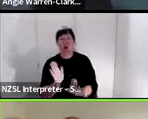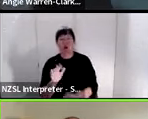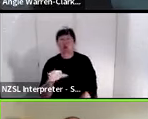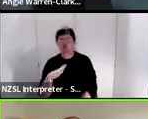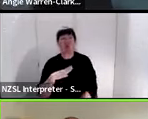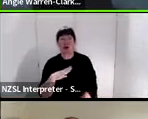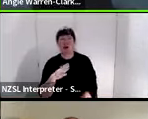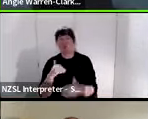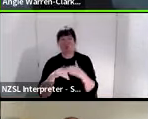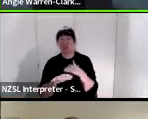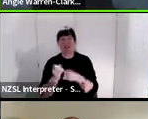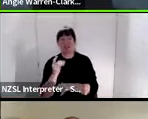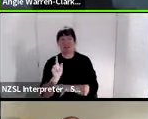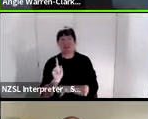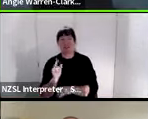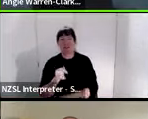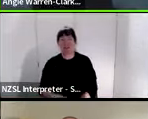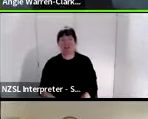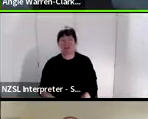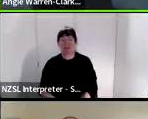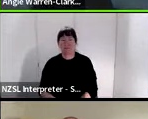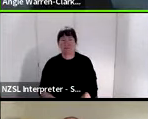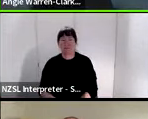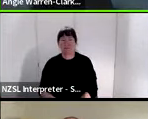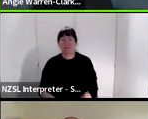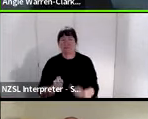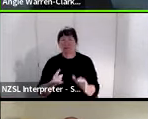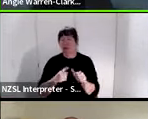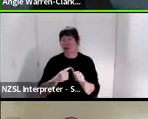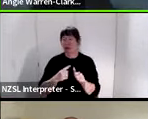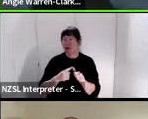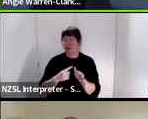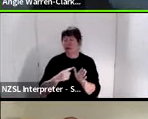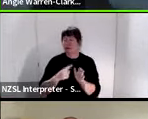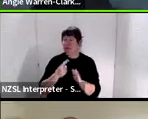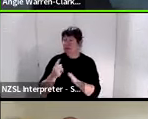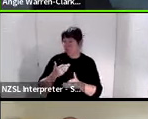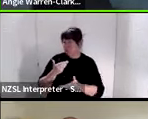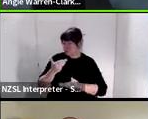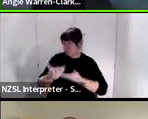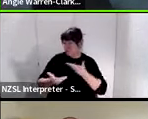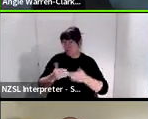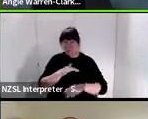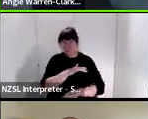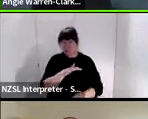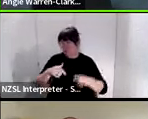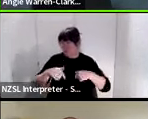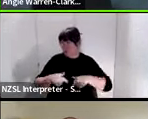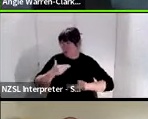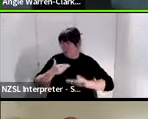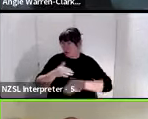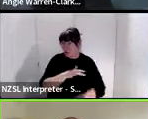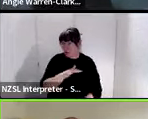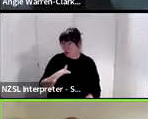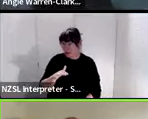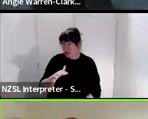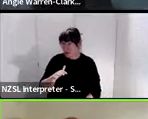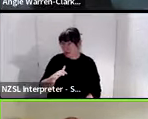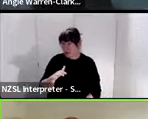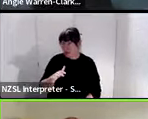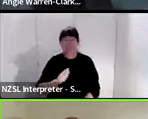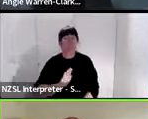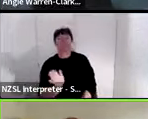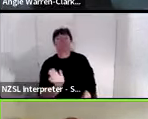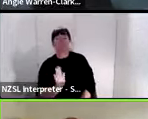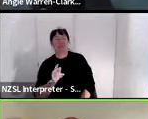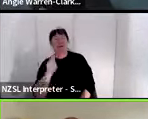10 minutes. Right. And would you like us to give you a descriptor of who's in the Zoom room? I can see